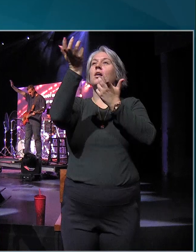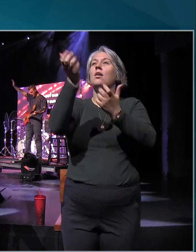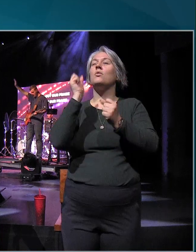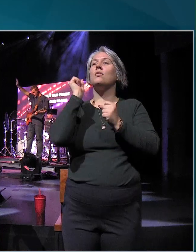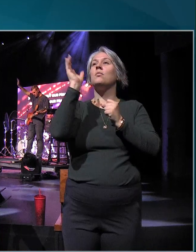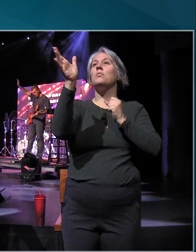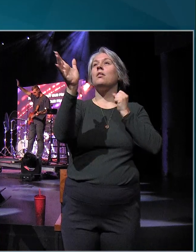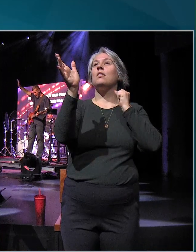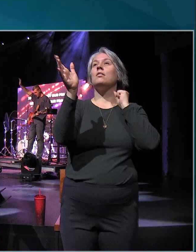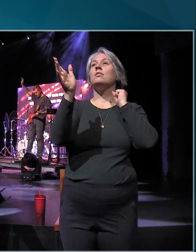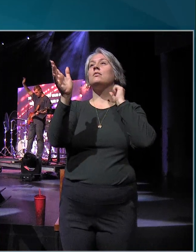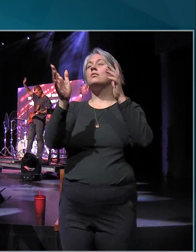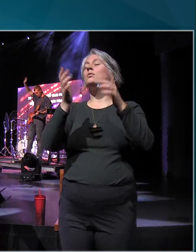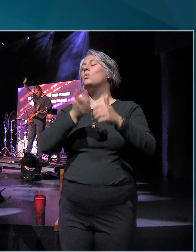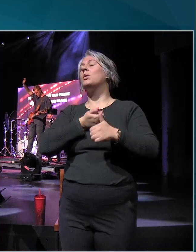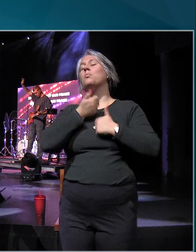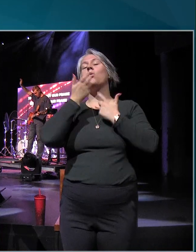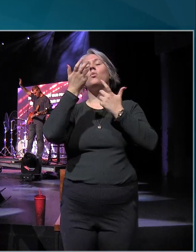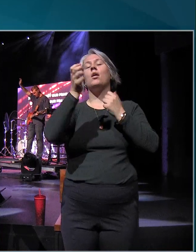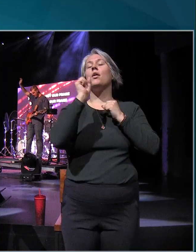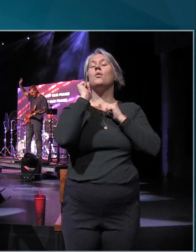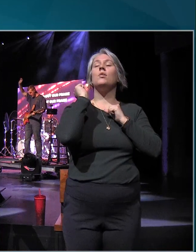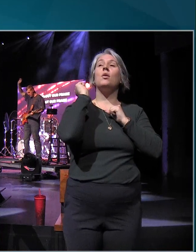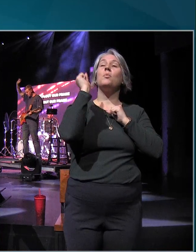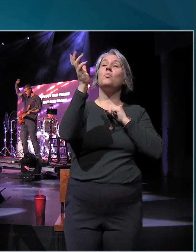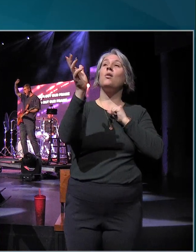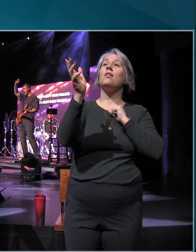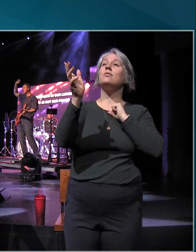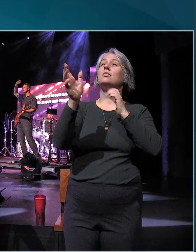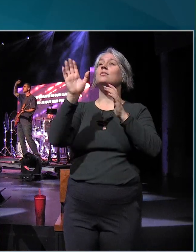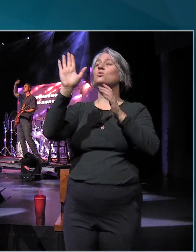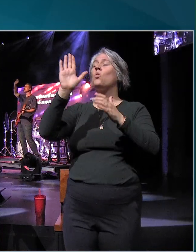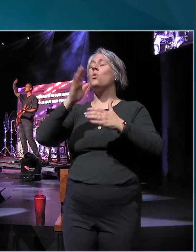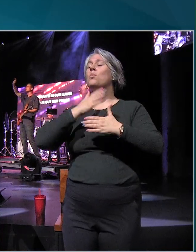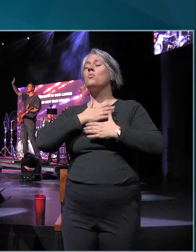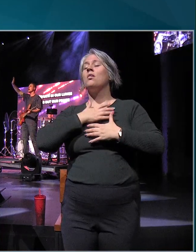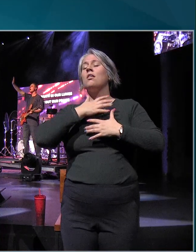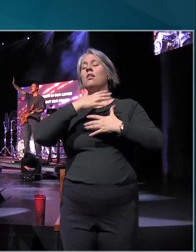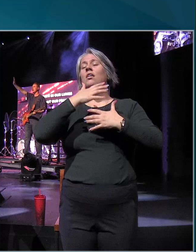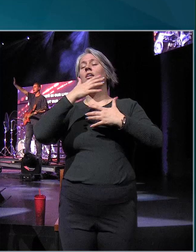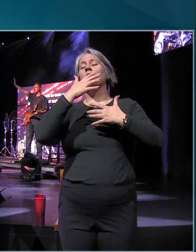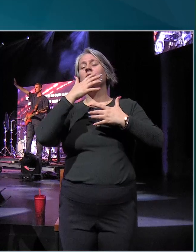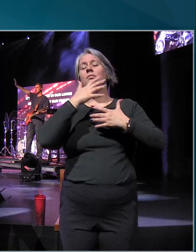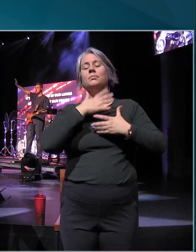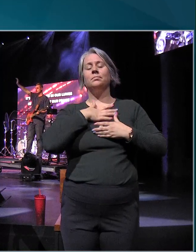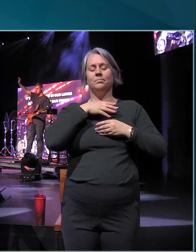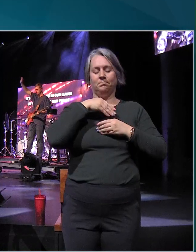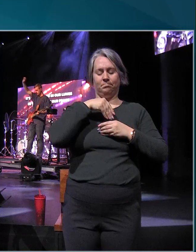Your breath.